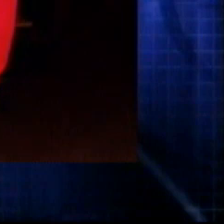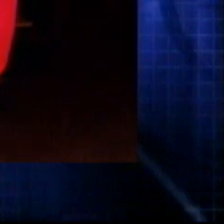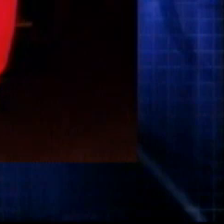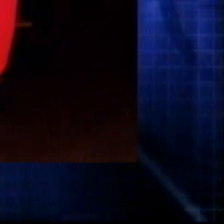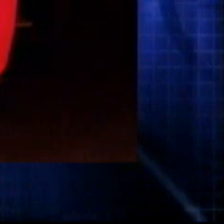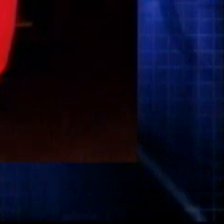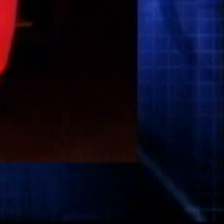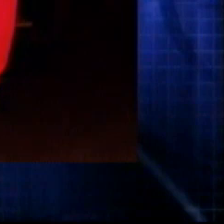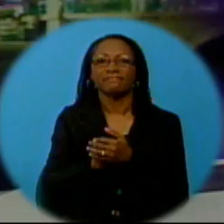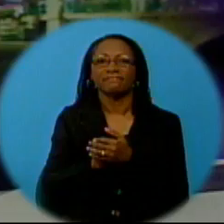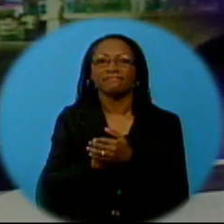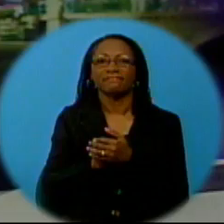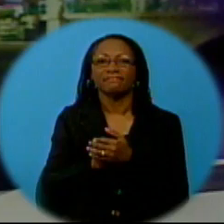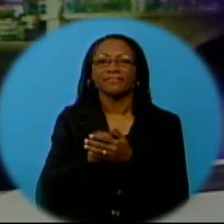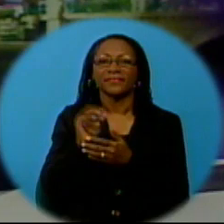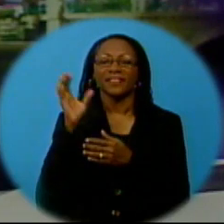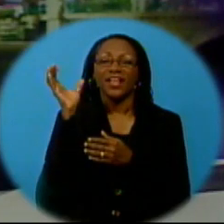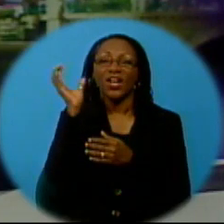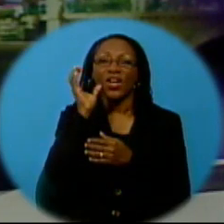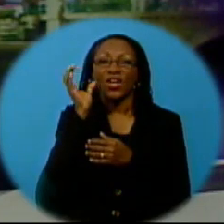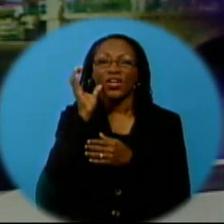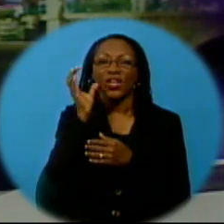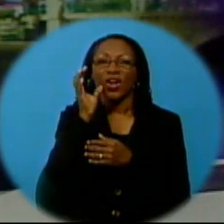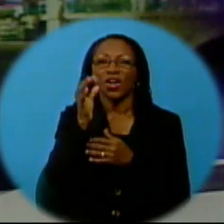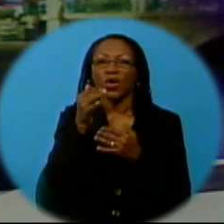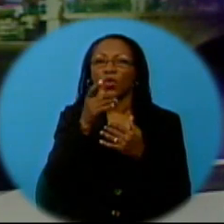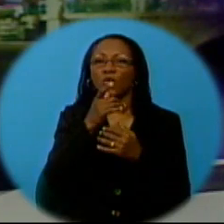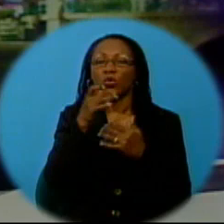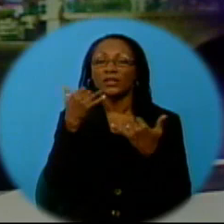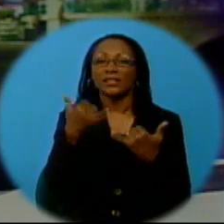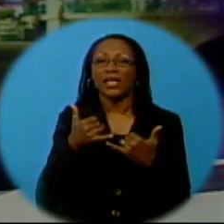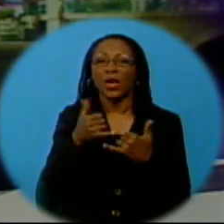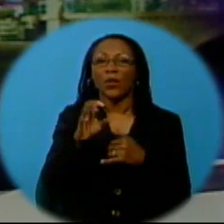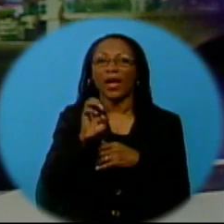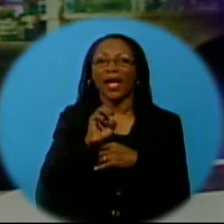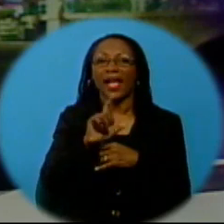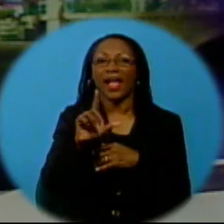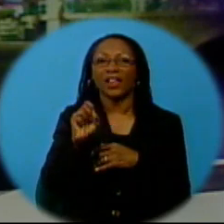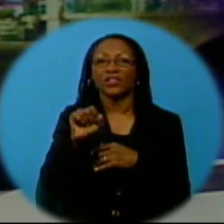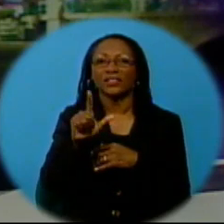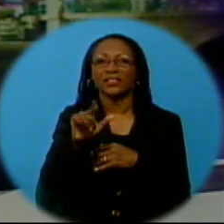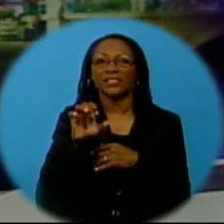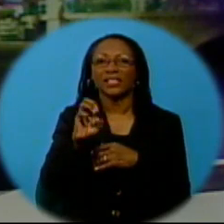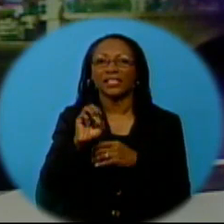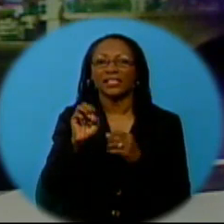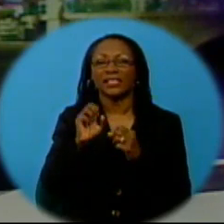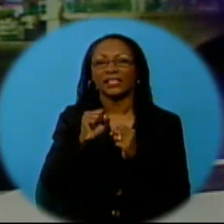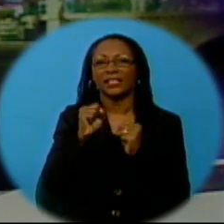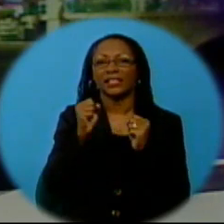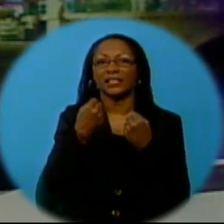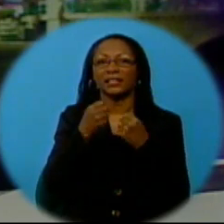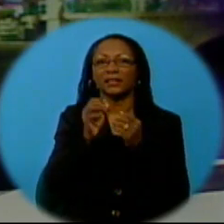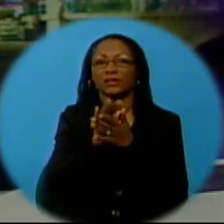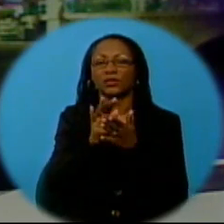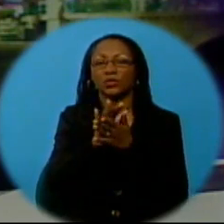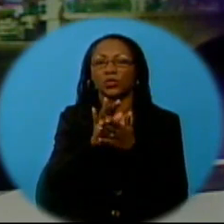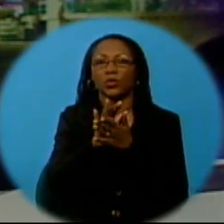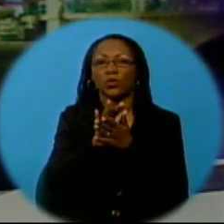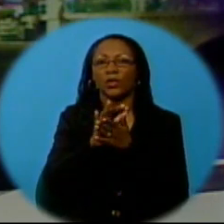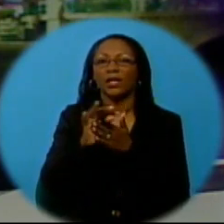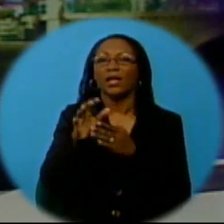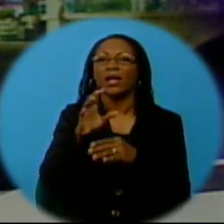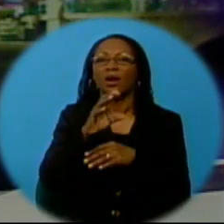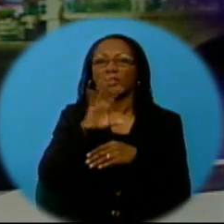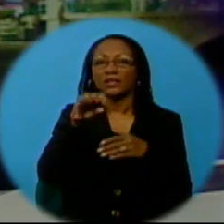field house record. Clark, who's currently the head coach at Ellerslie School, was also part of four 400-meter relay championship titles at